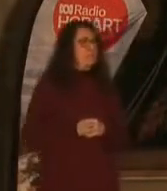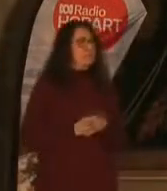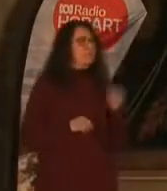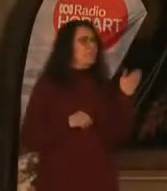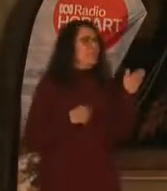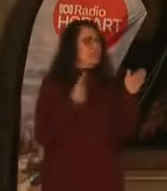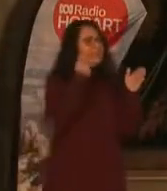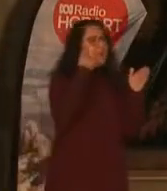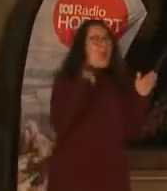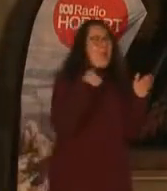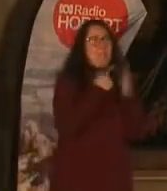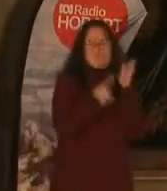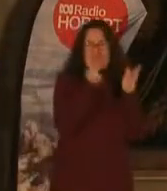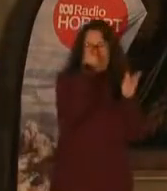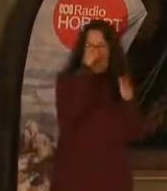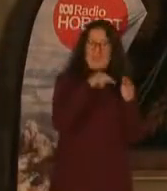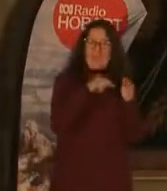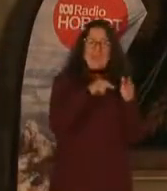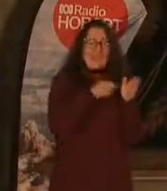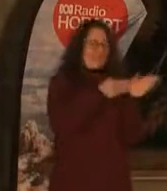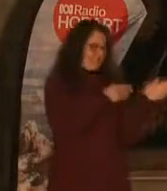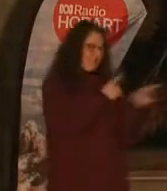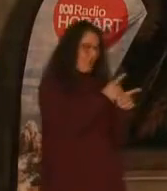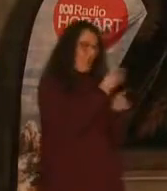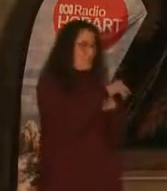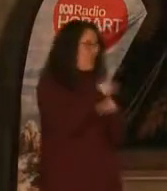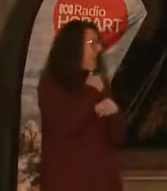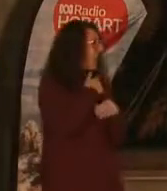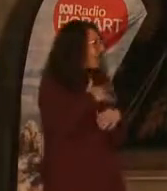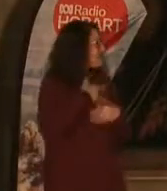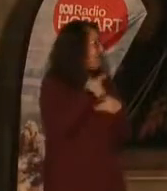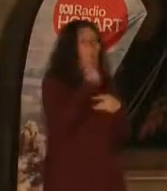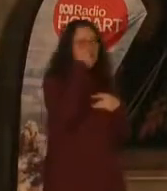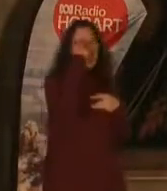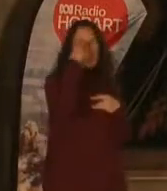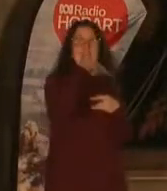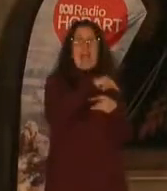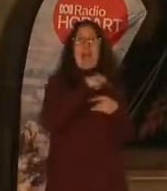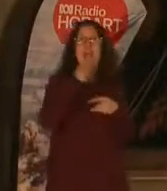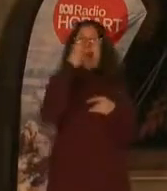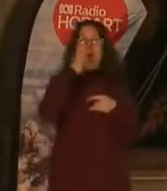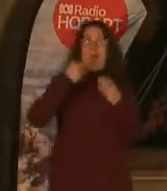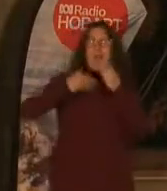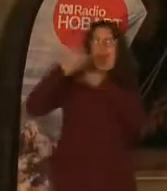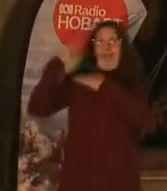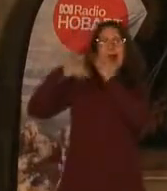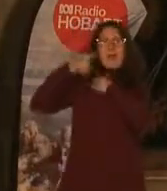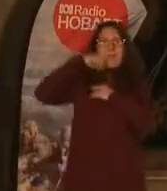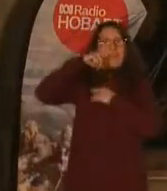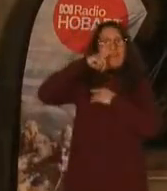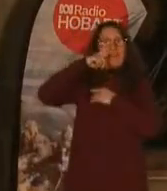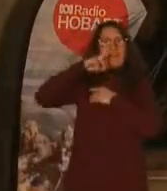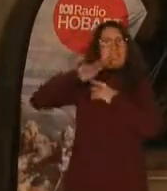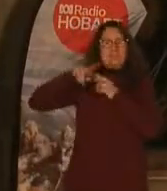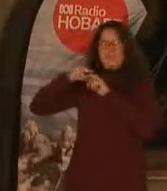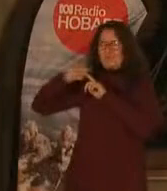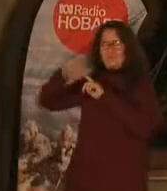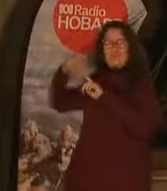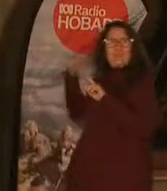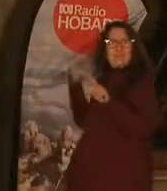talking then that I imagine that our ancestors probably had much better imaginations than we do now, and